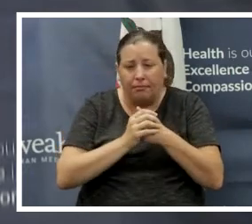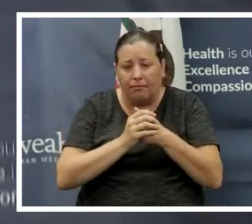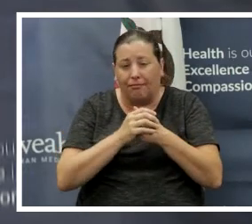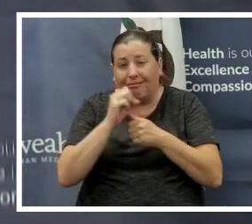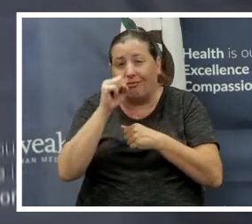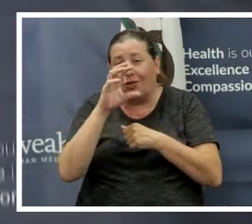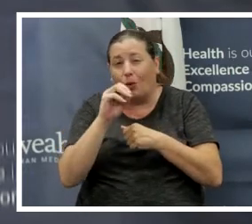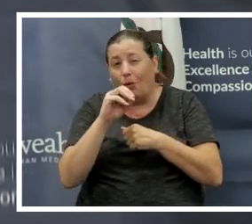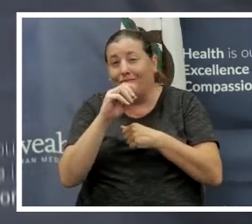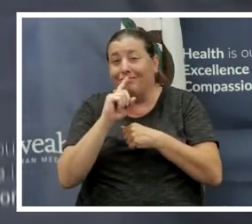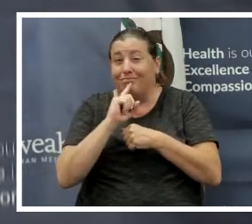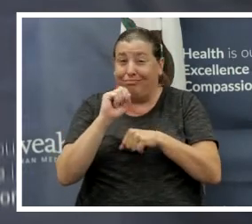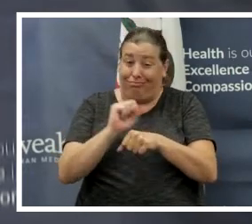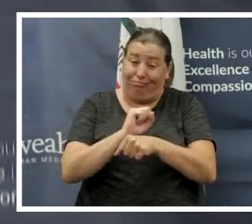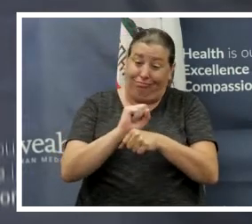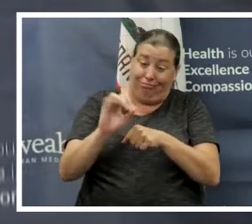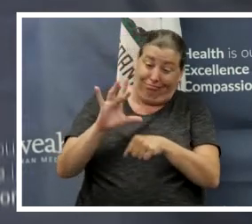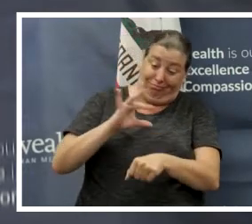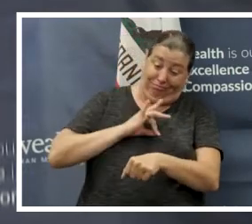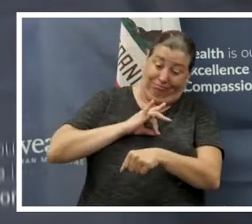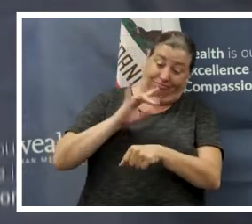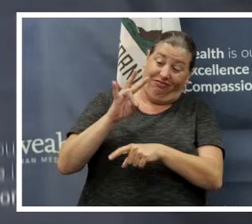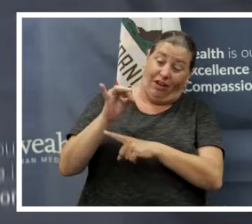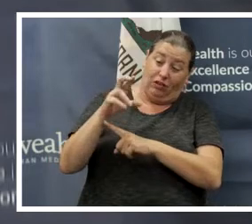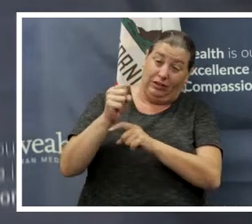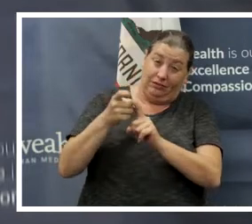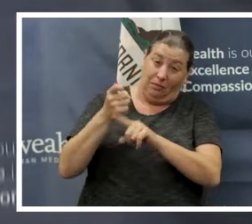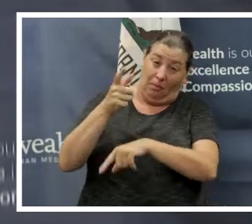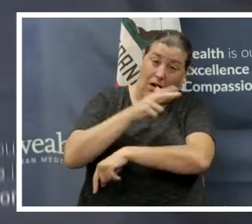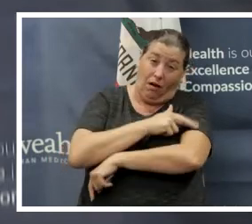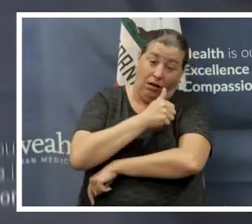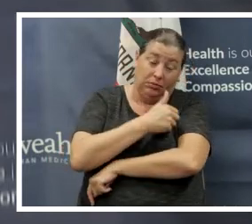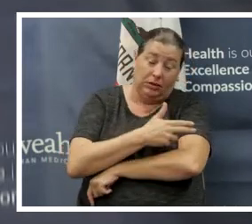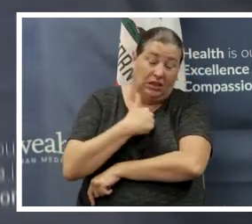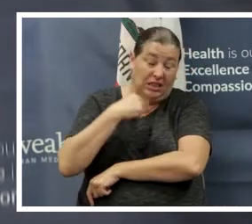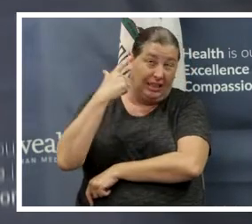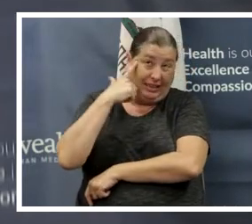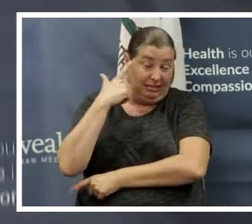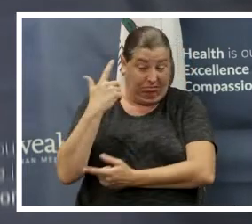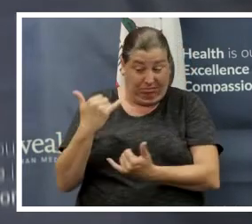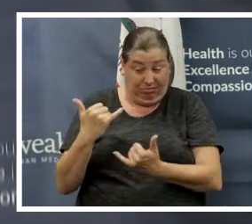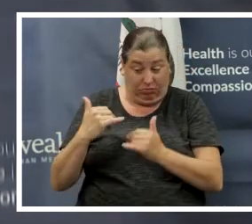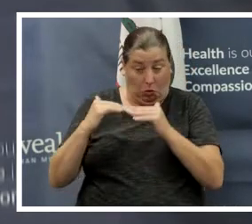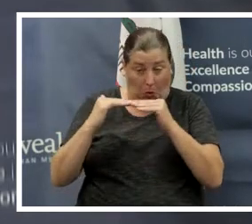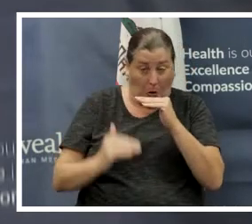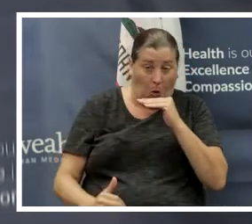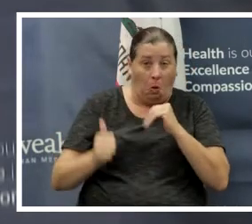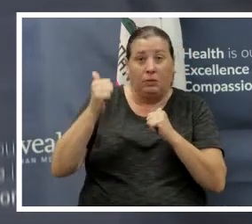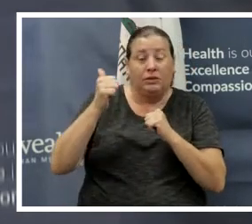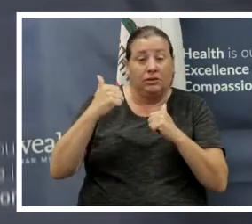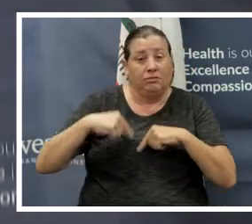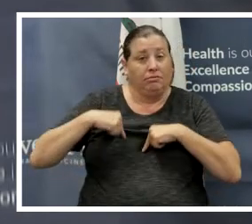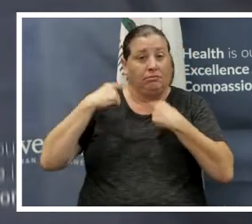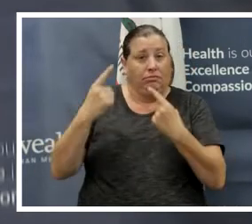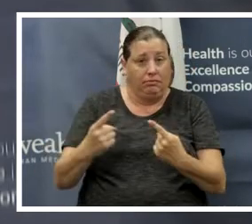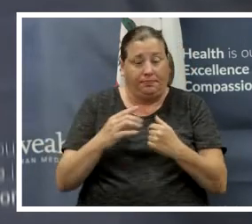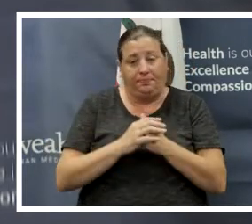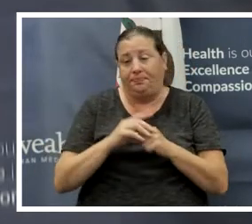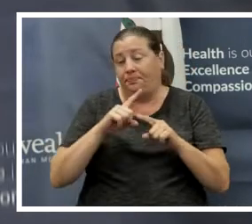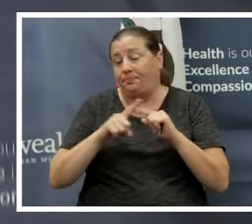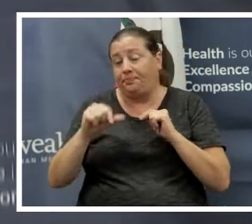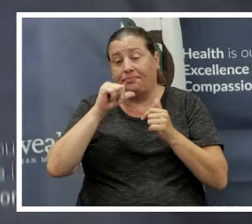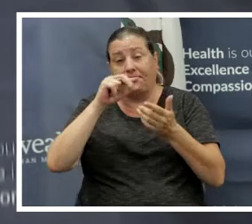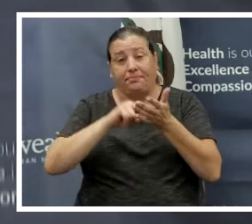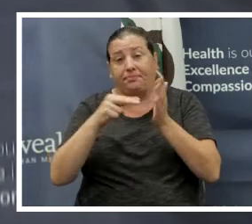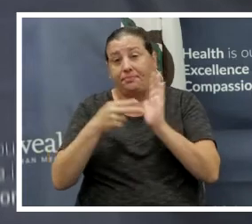contracting the virus in the hospital has probably been at the lowest it's been throughout this pandemic. So, but that doesn't mean